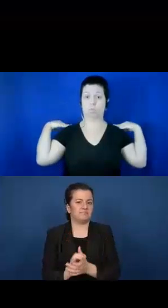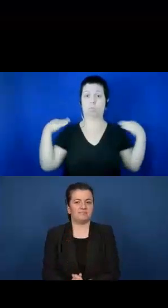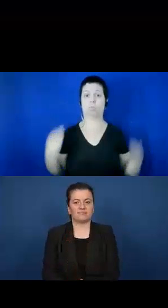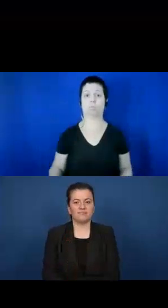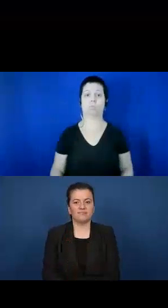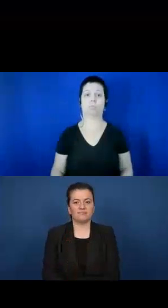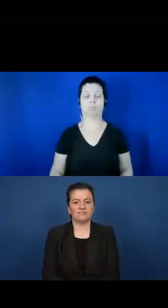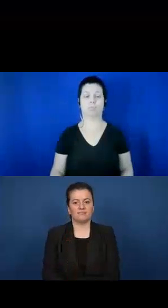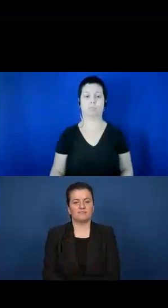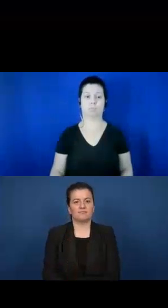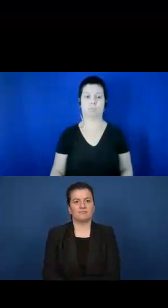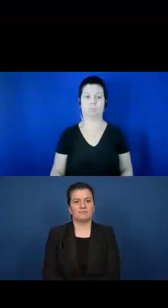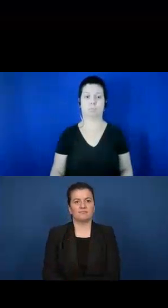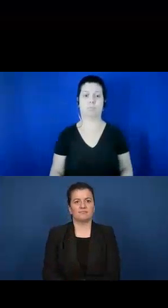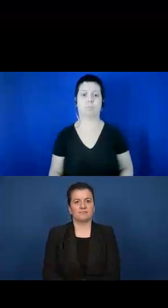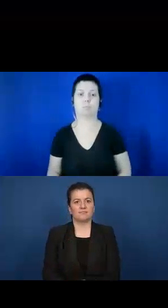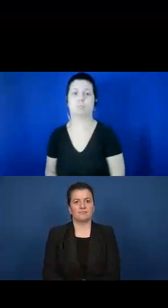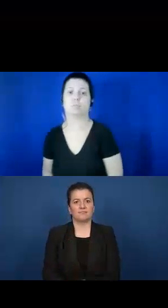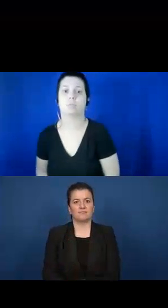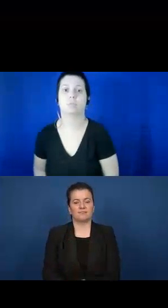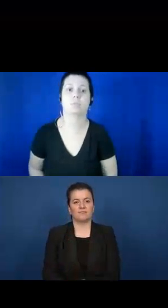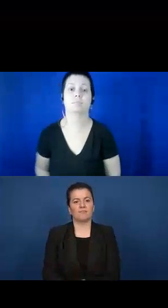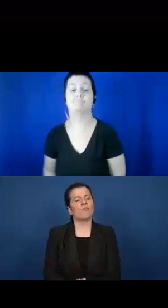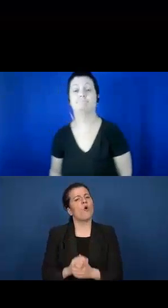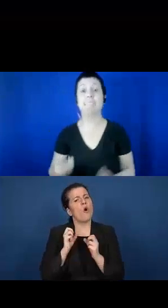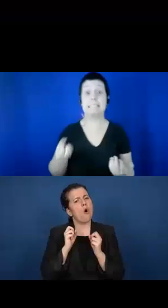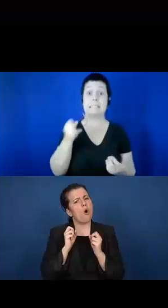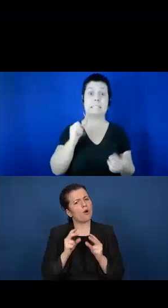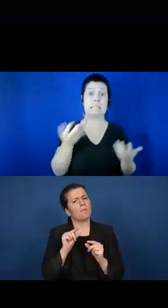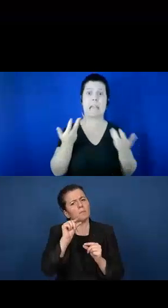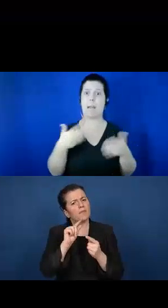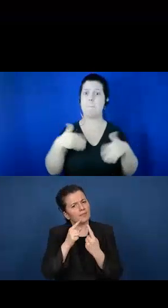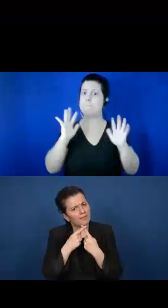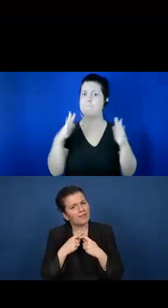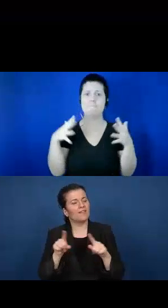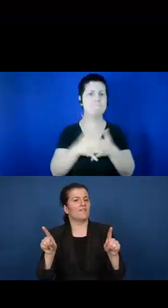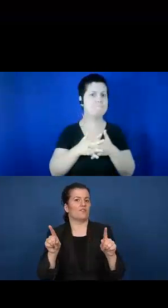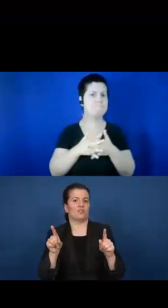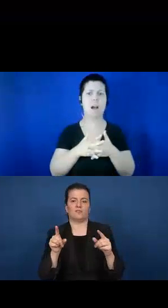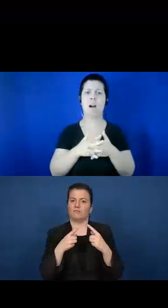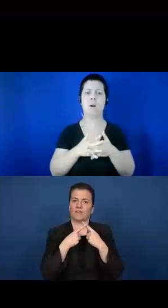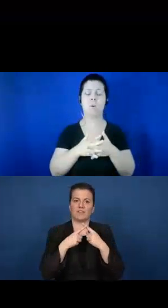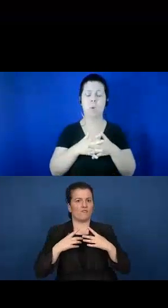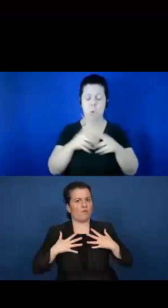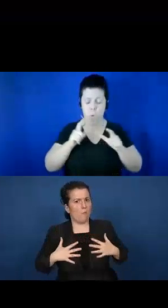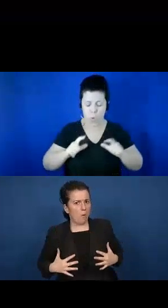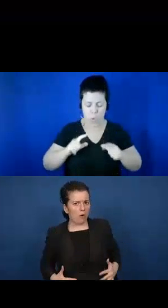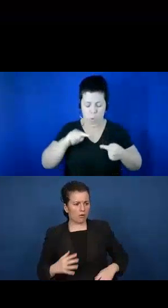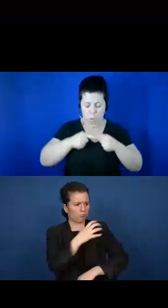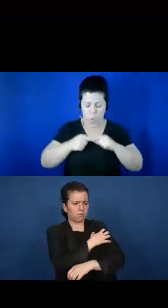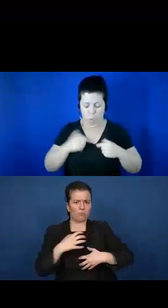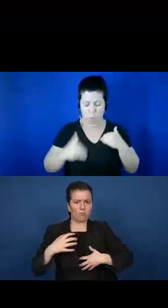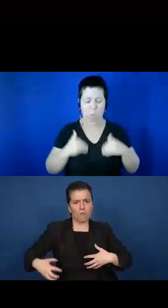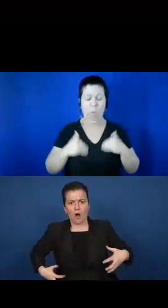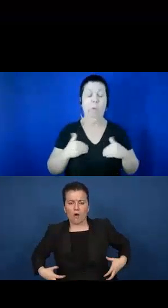But what about more sophisticated haptograms that use multiple different body parts?